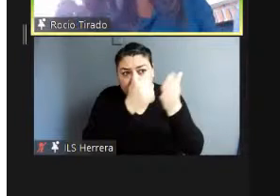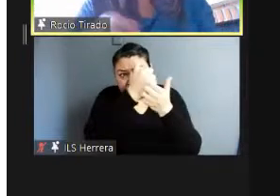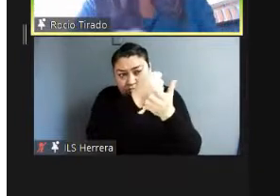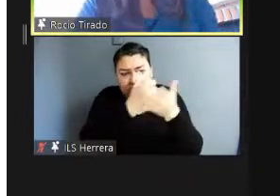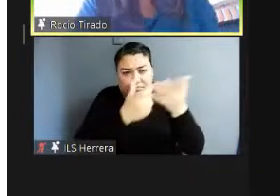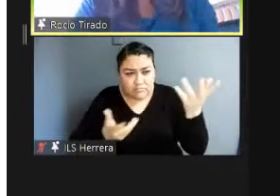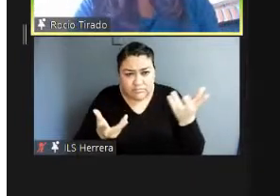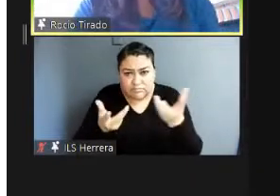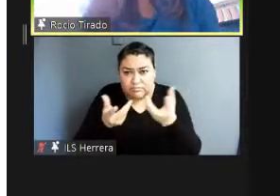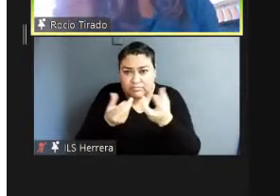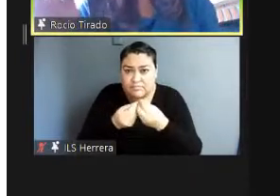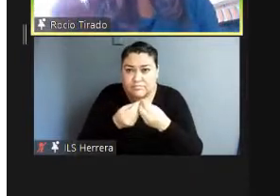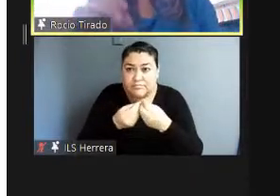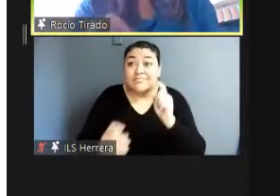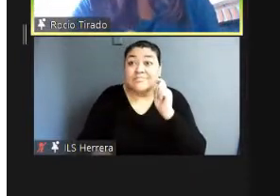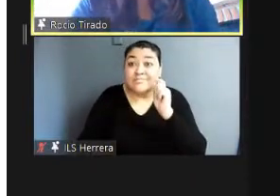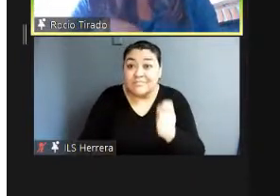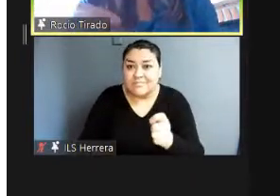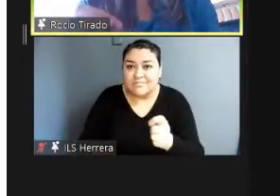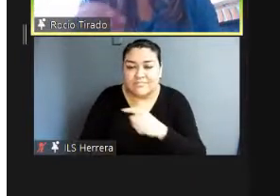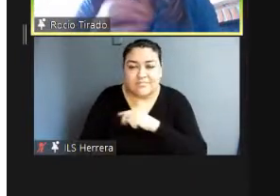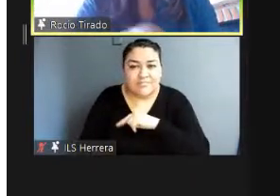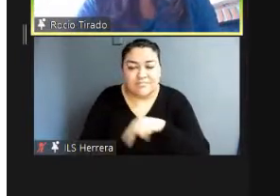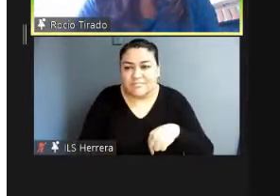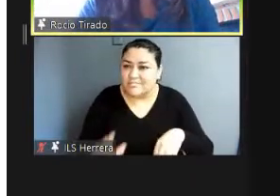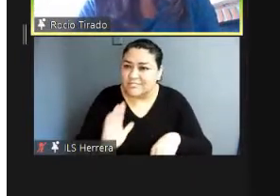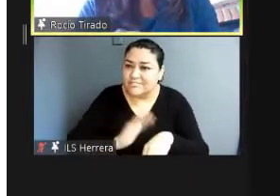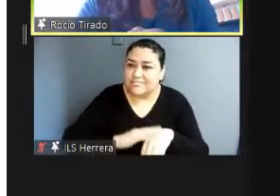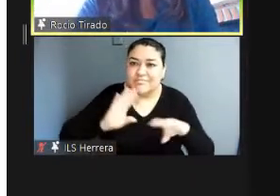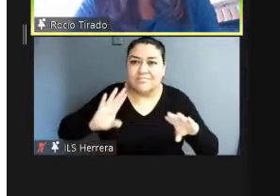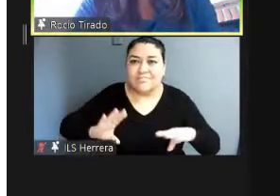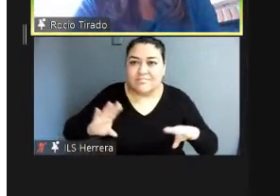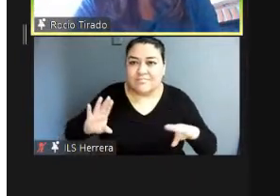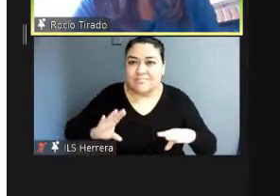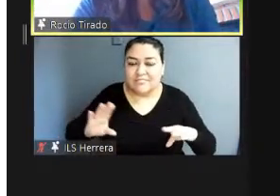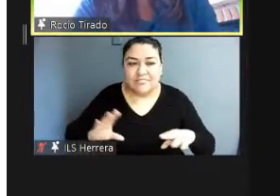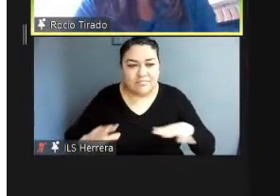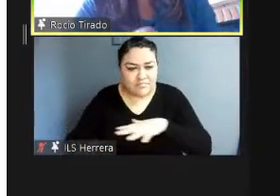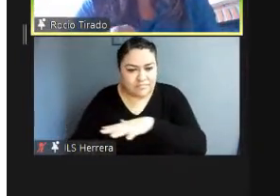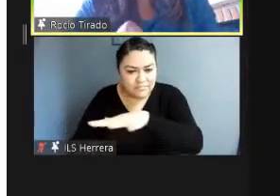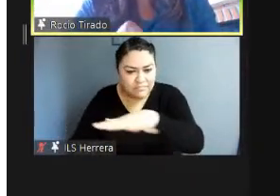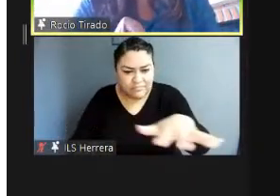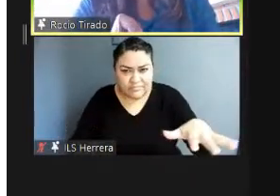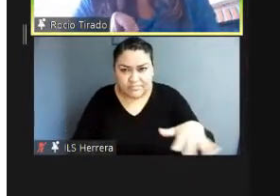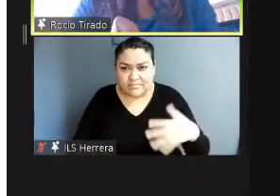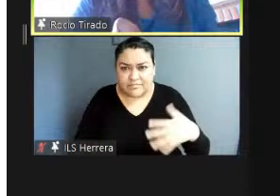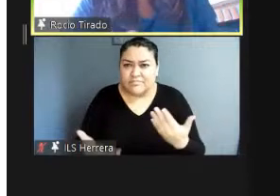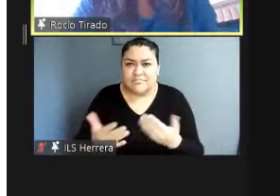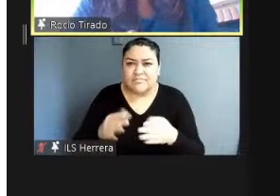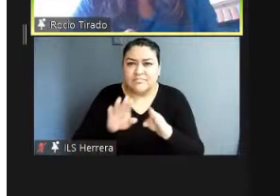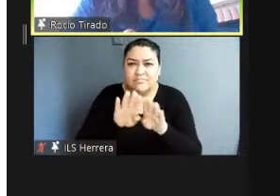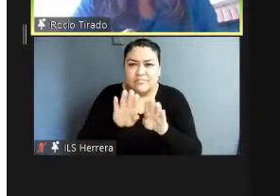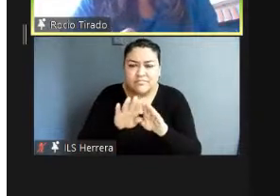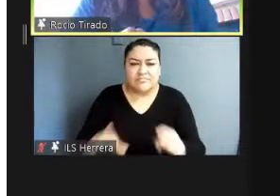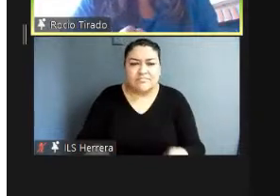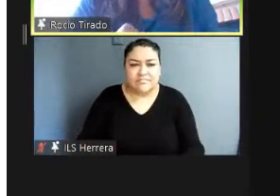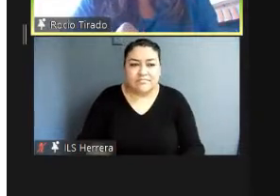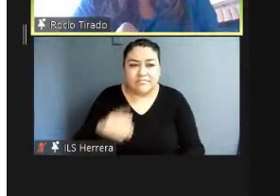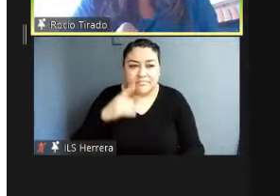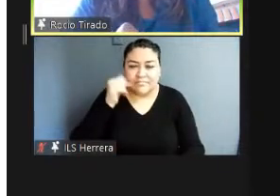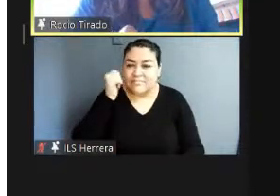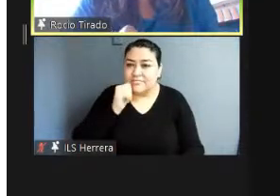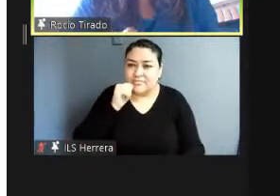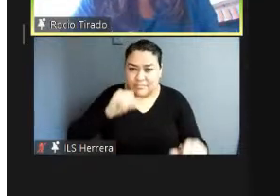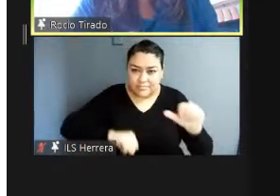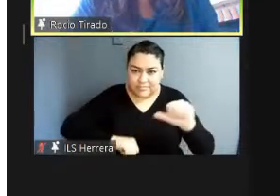work sectors to respond to the needs of the market. This is a more advanced profile. Which are the proposals for this key challenge?